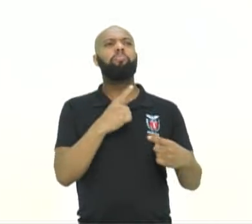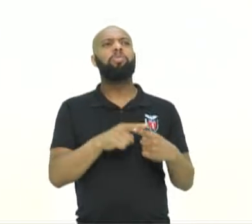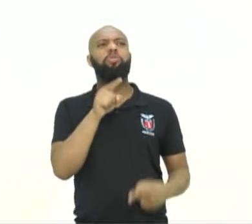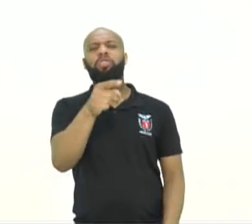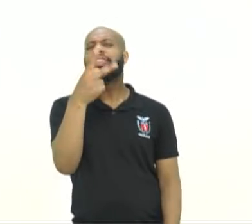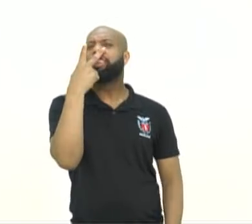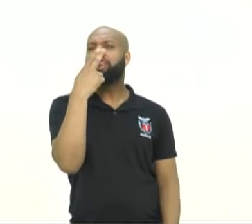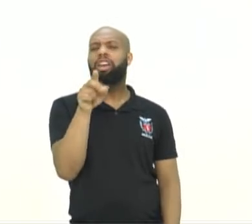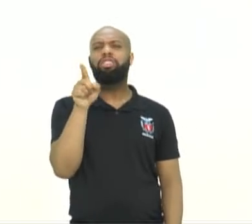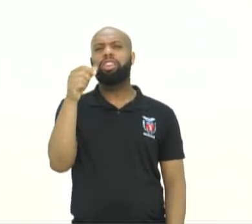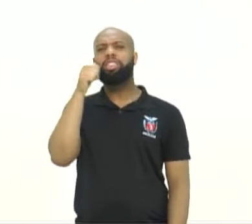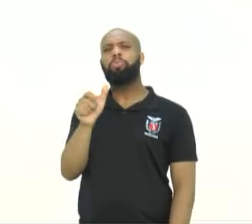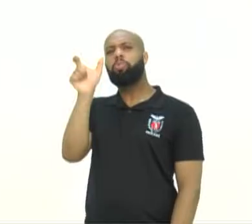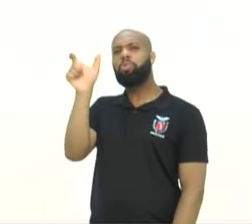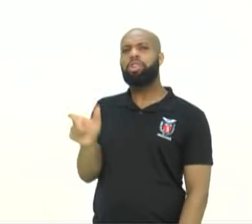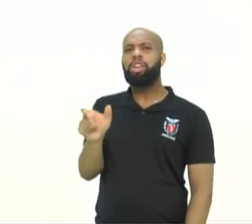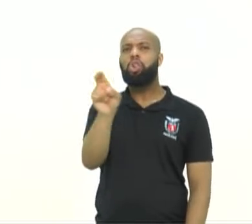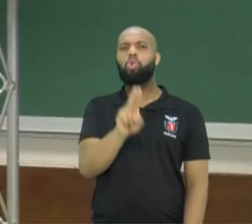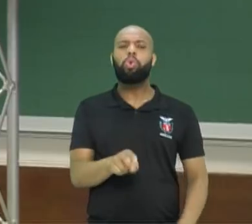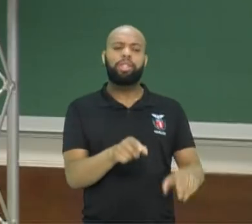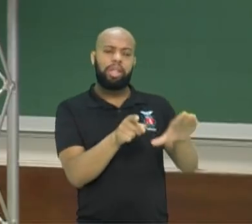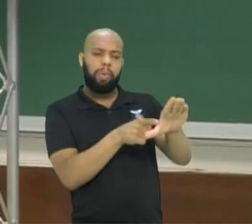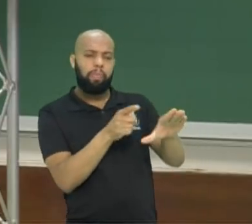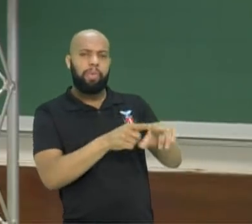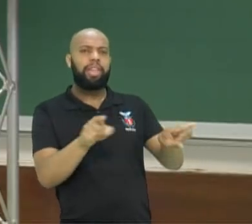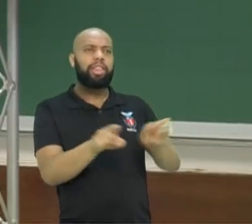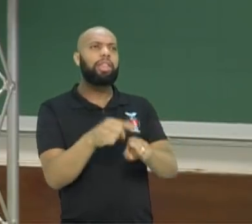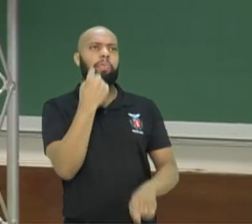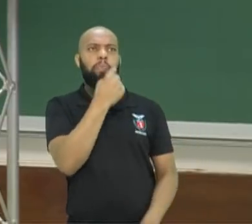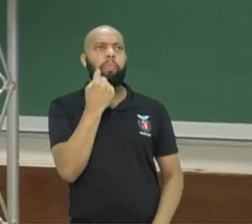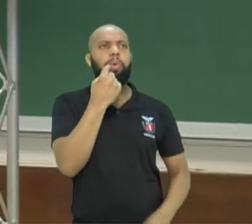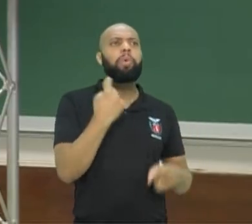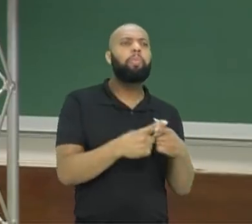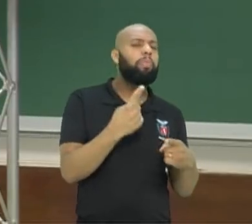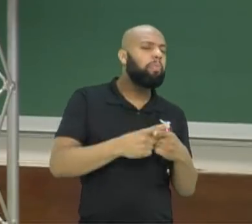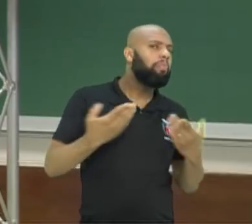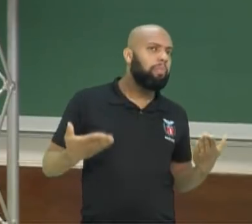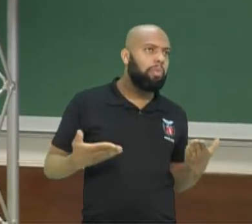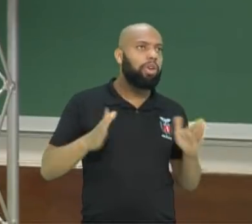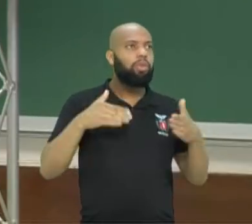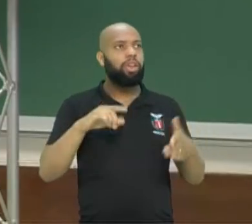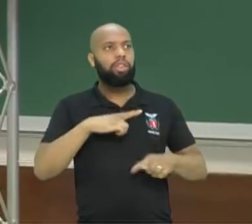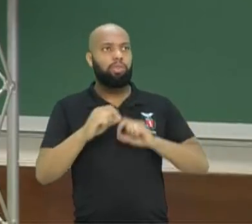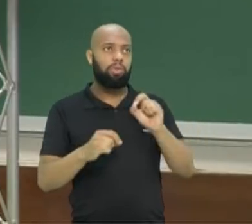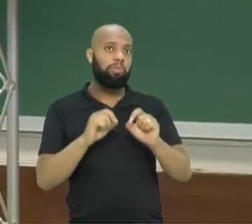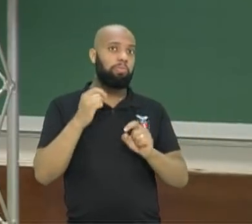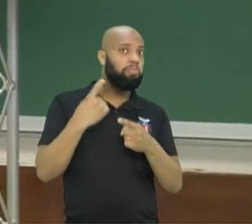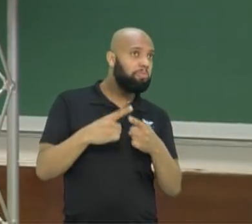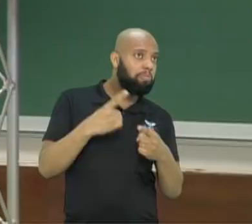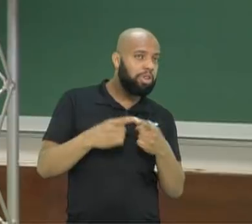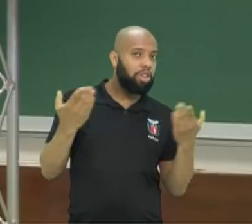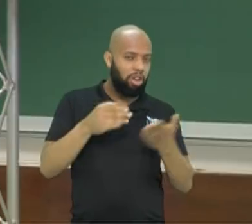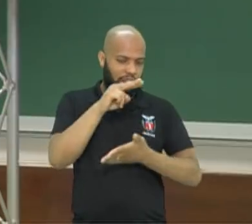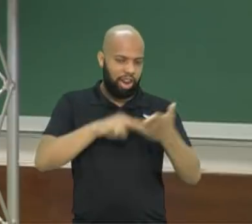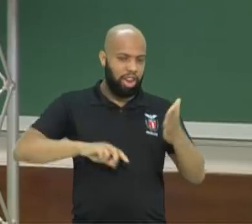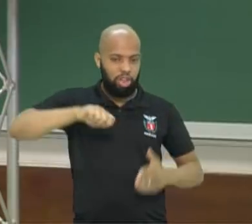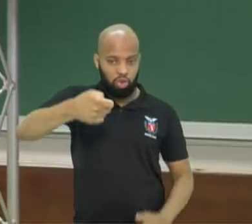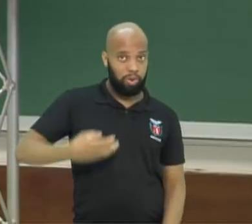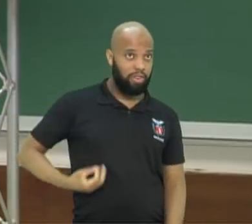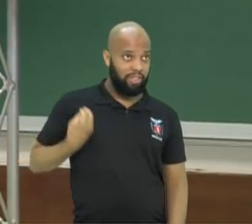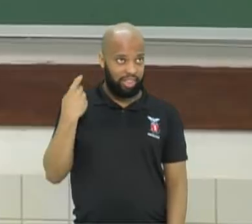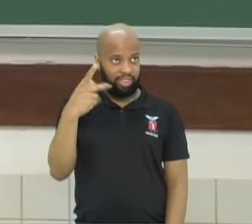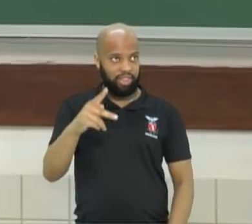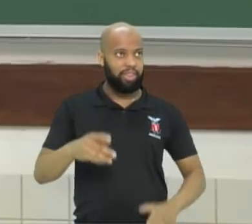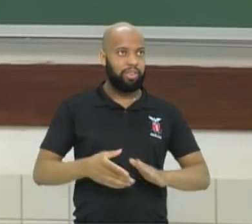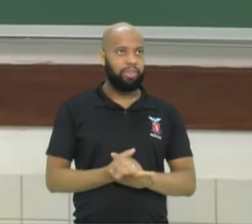acha que ela pinta com os pés e com a boca? Por quê? Provavelmente, por que será? Vamos ler um pouquinho sobre a vida dela?